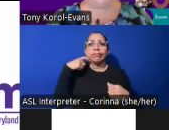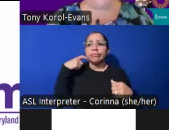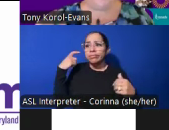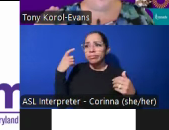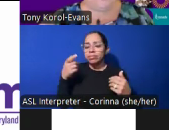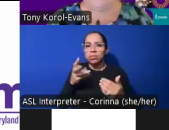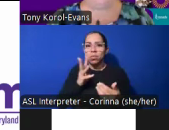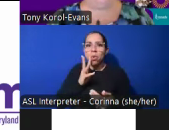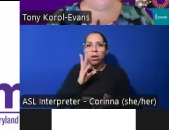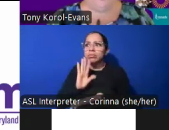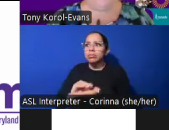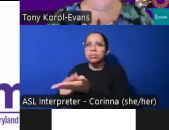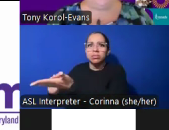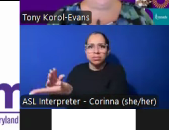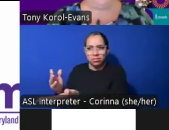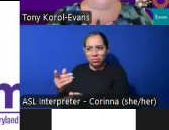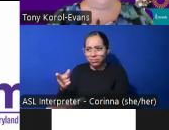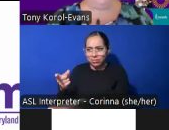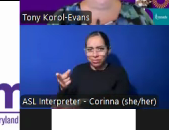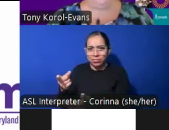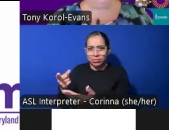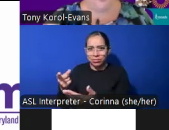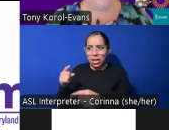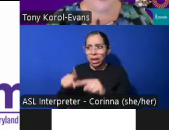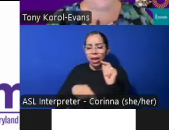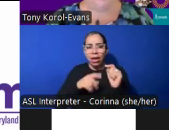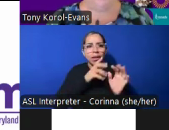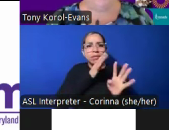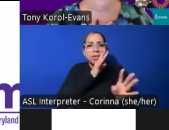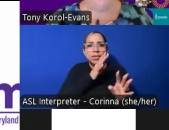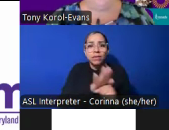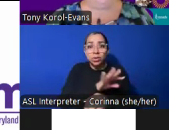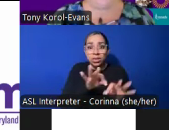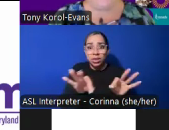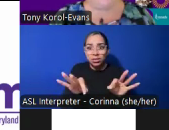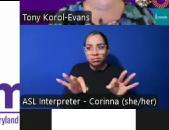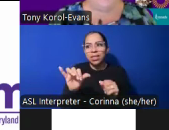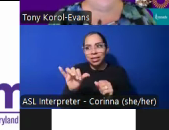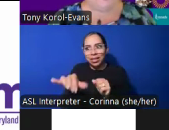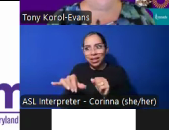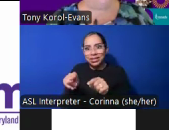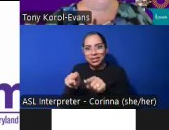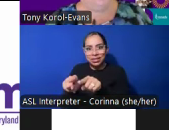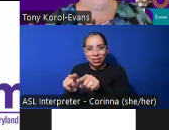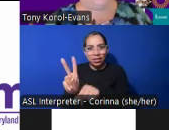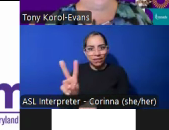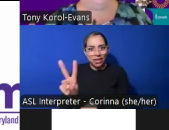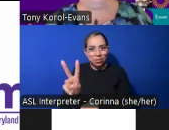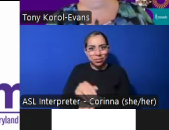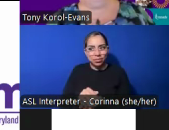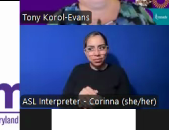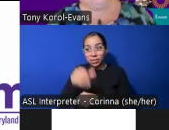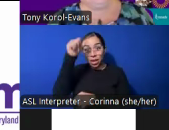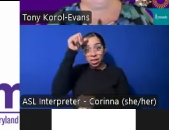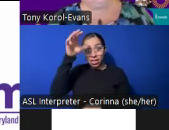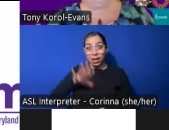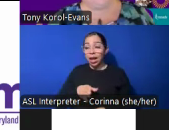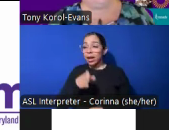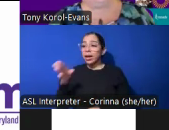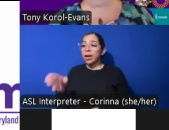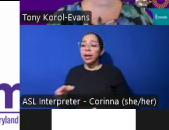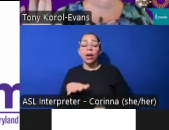cannot complete a full sentence, is your victim. The guy who is standing cool as a cucumber, leaning